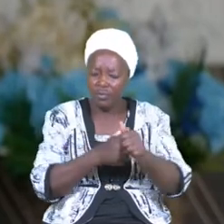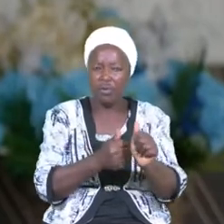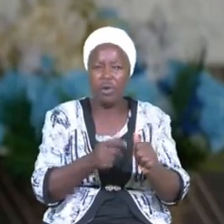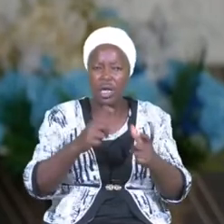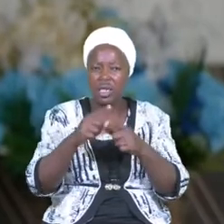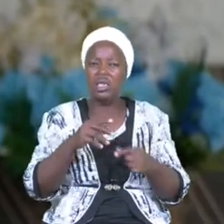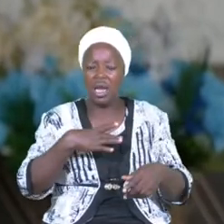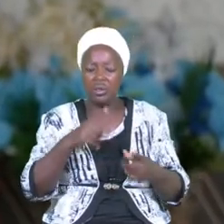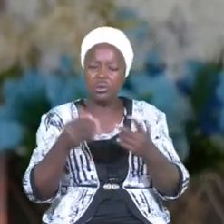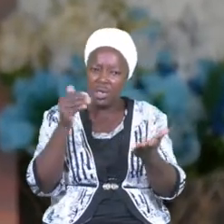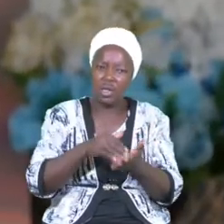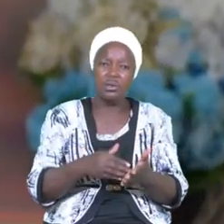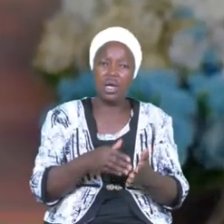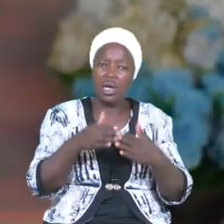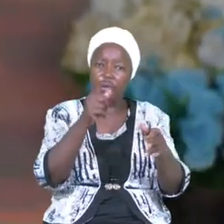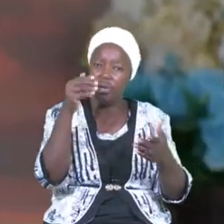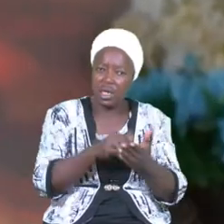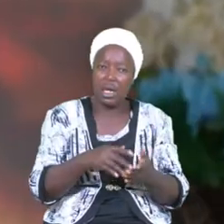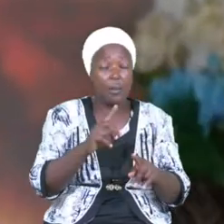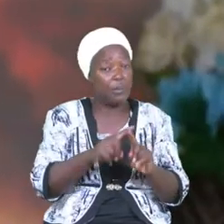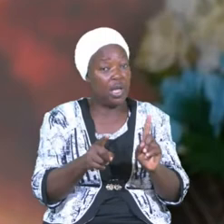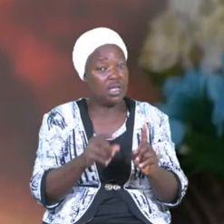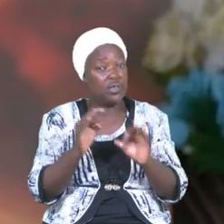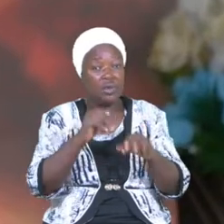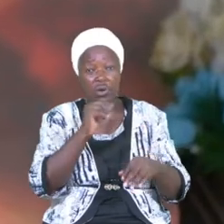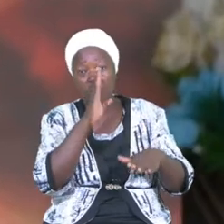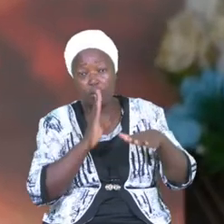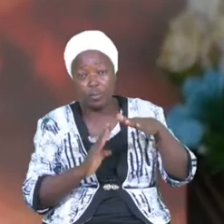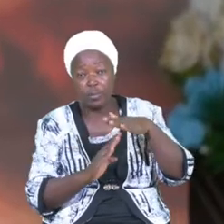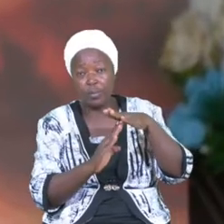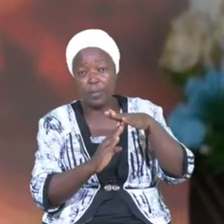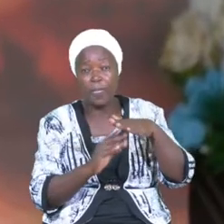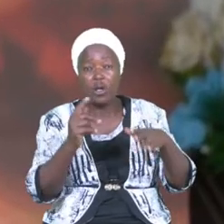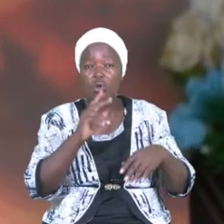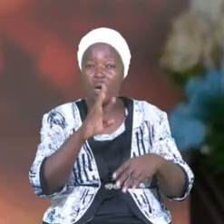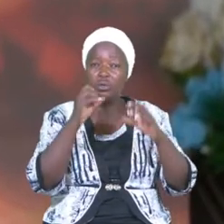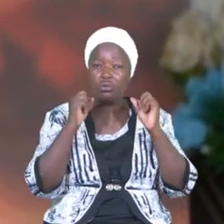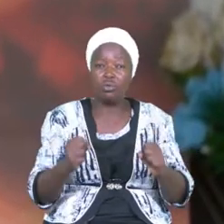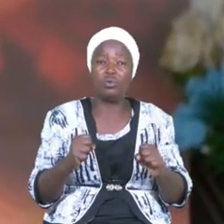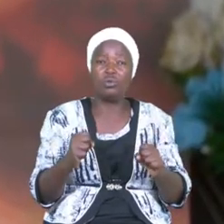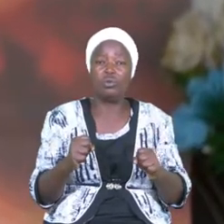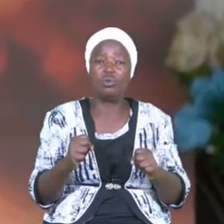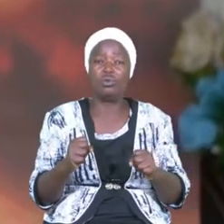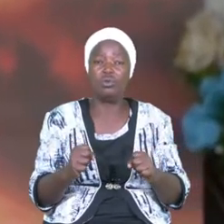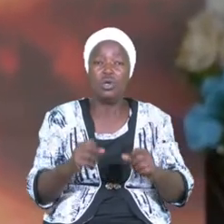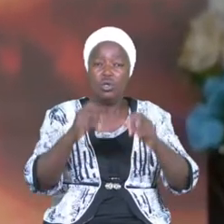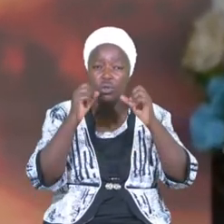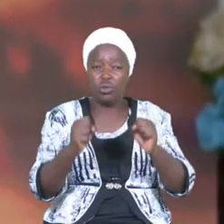again. But if you are not meek, if you are strong, strong-willed,